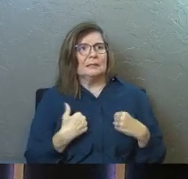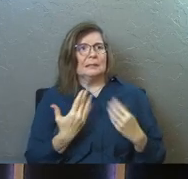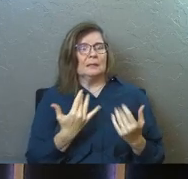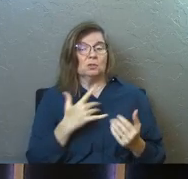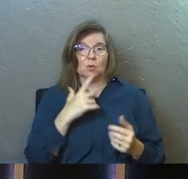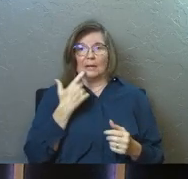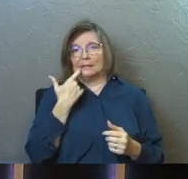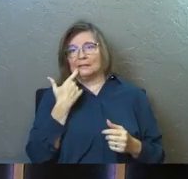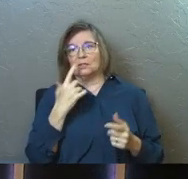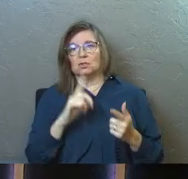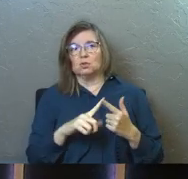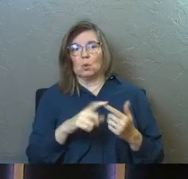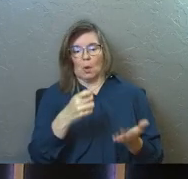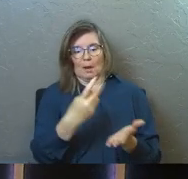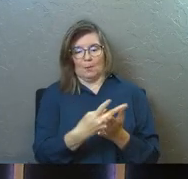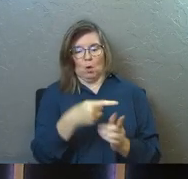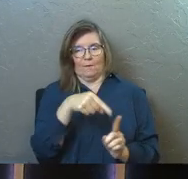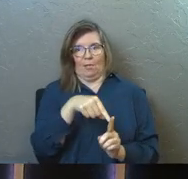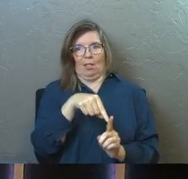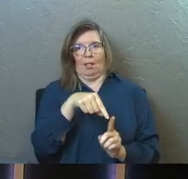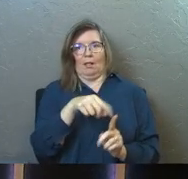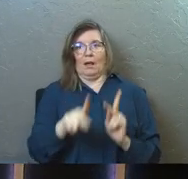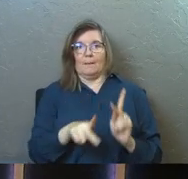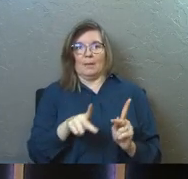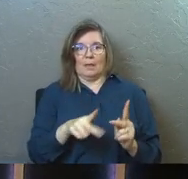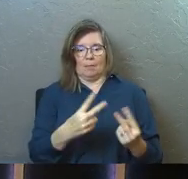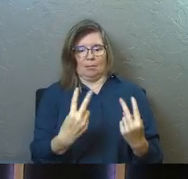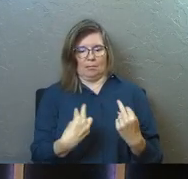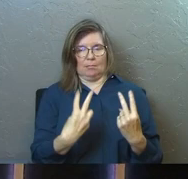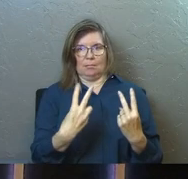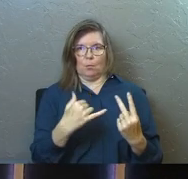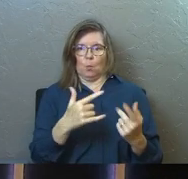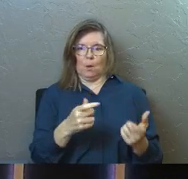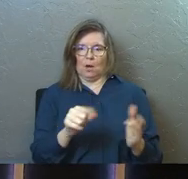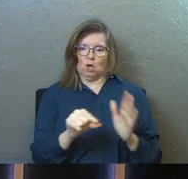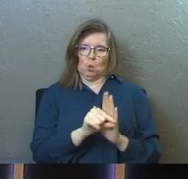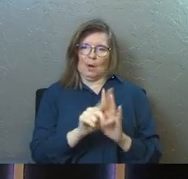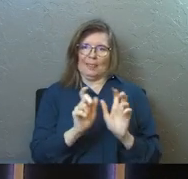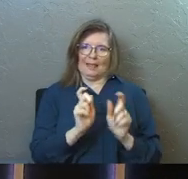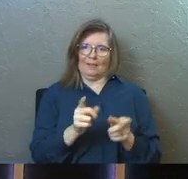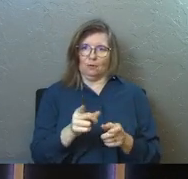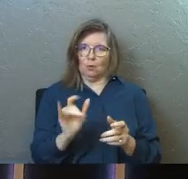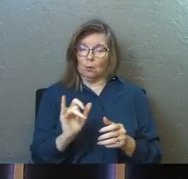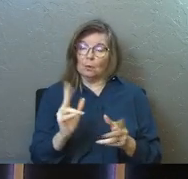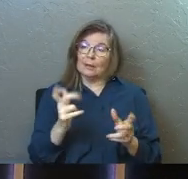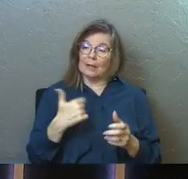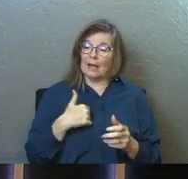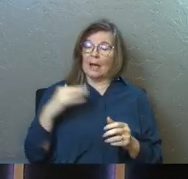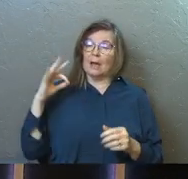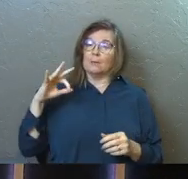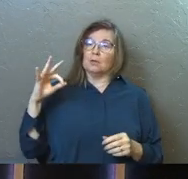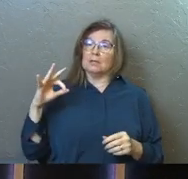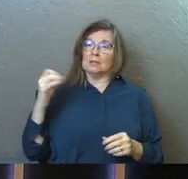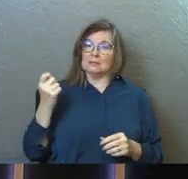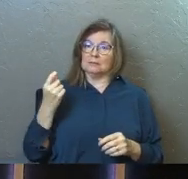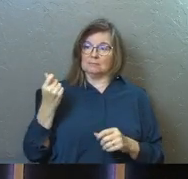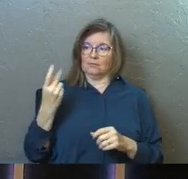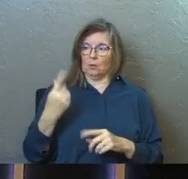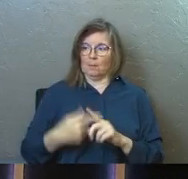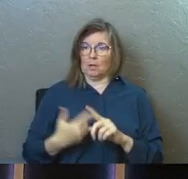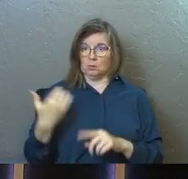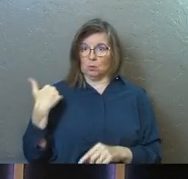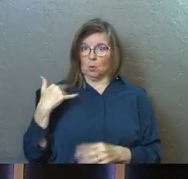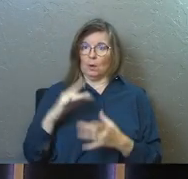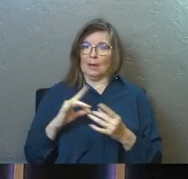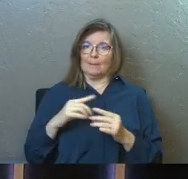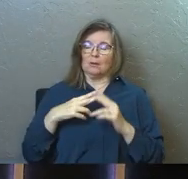where you get addicted to the approval of people, what grade they give you, right? Like I preached several months ago